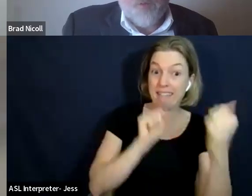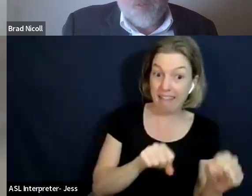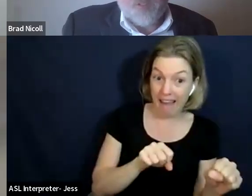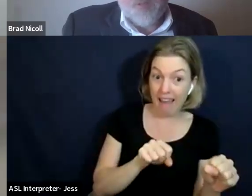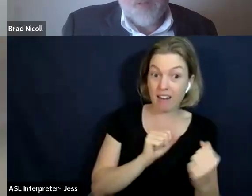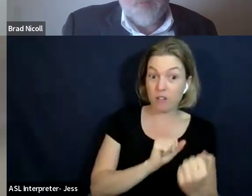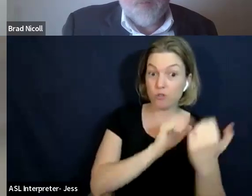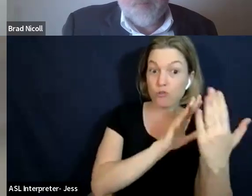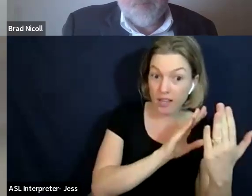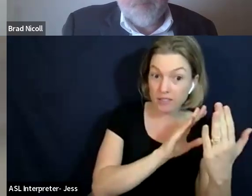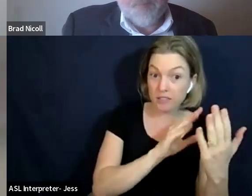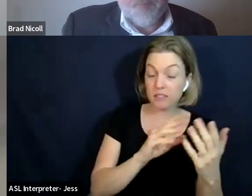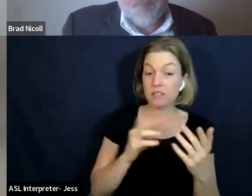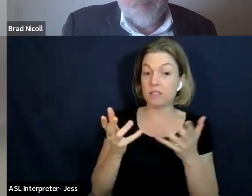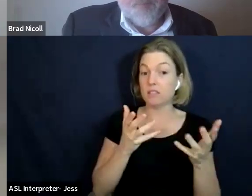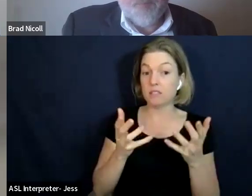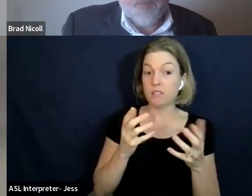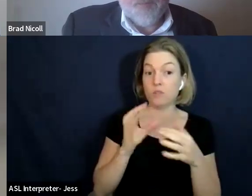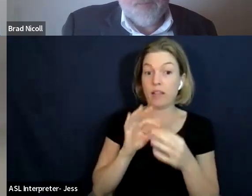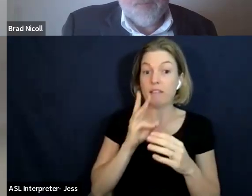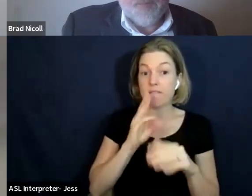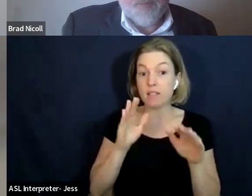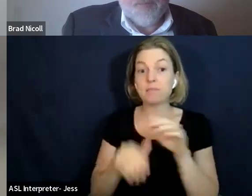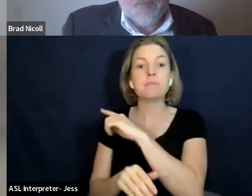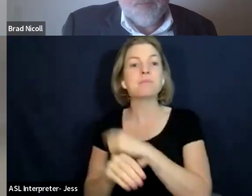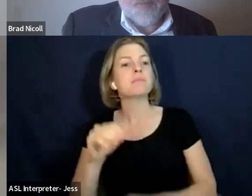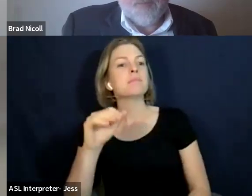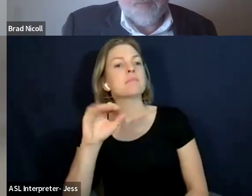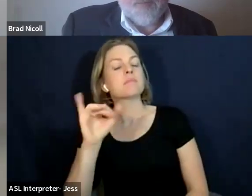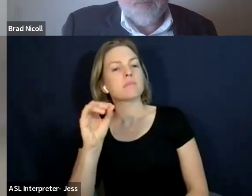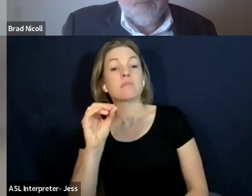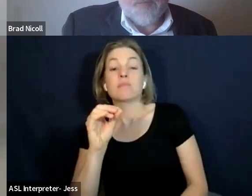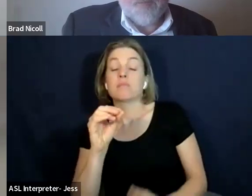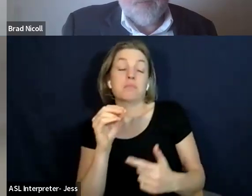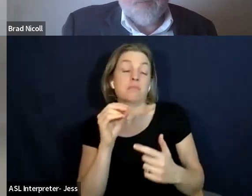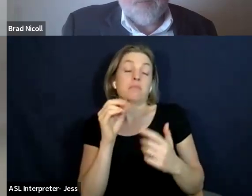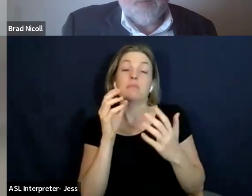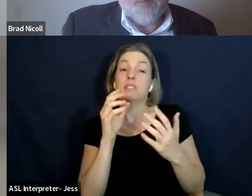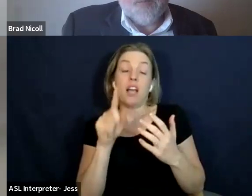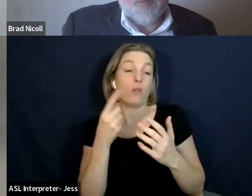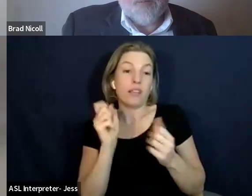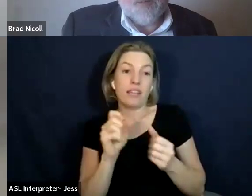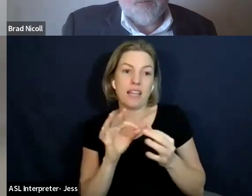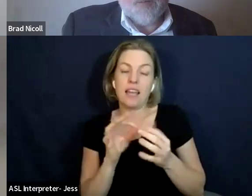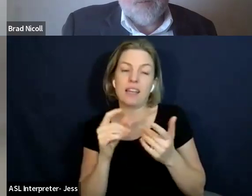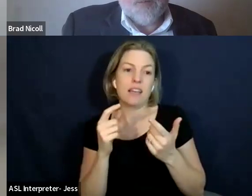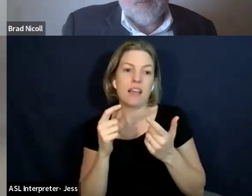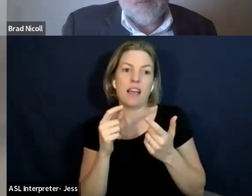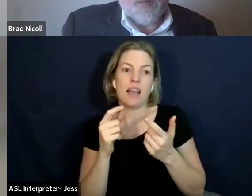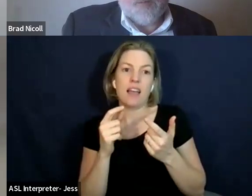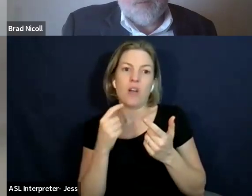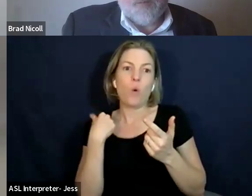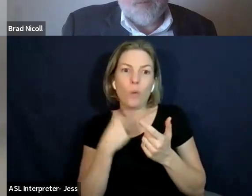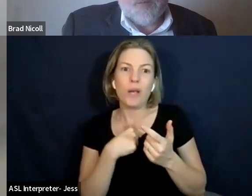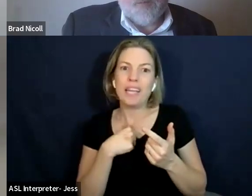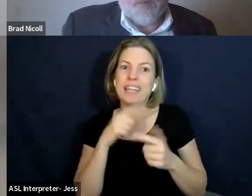from a flood perspective. Yeah, I guess all I can say, Kristen, is that what we're going to do is not going to make the flood